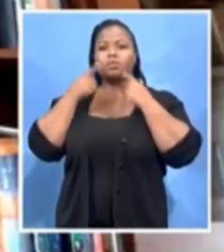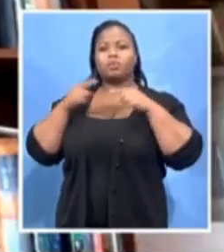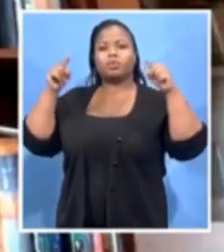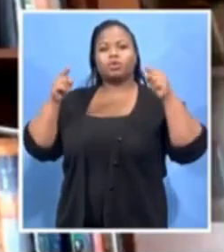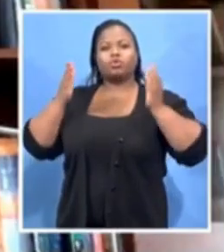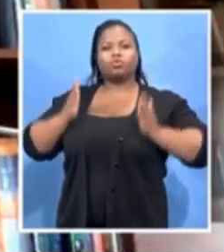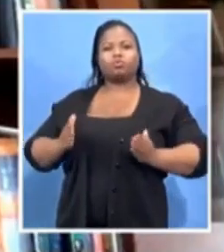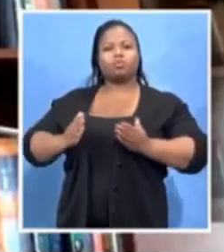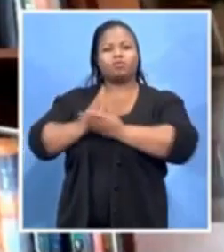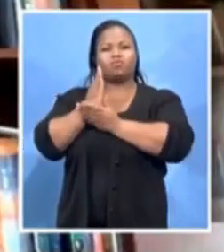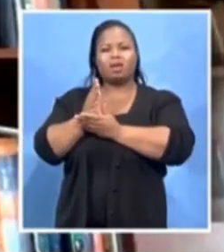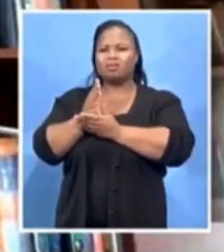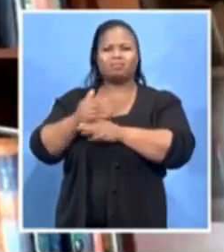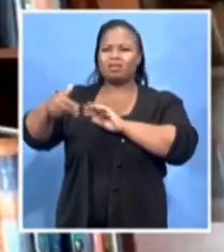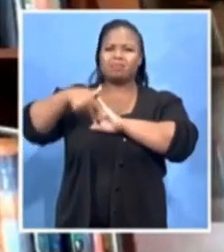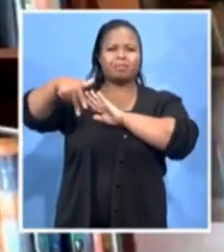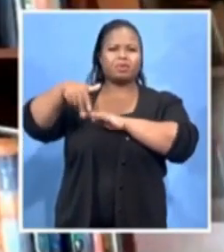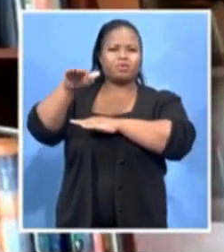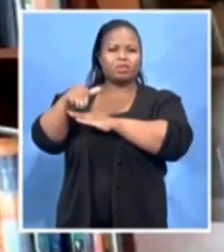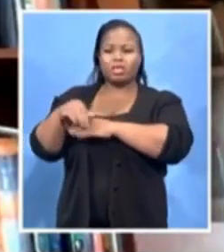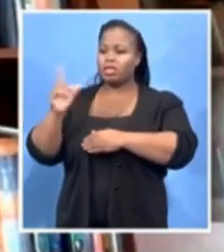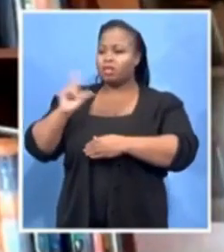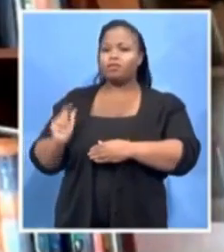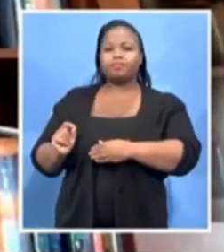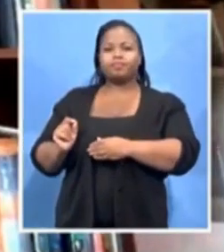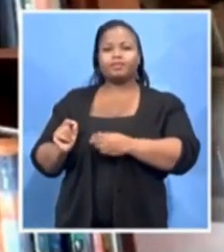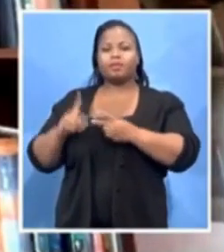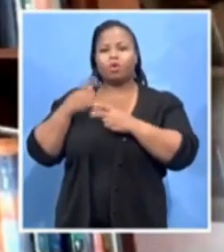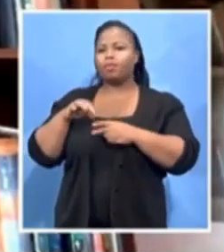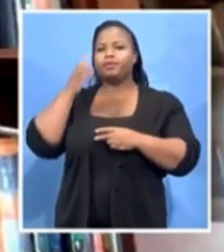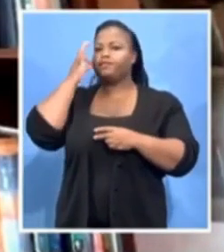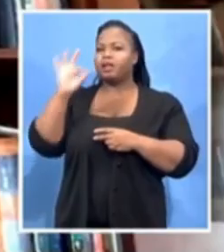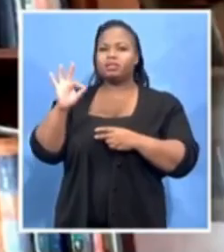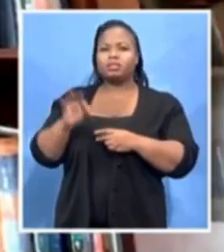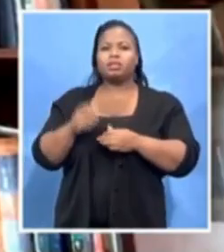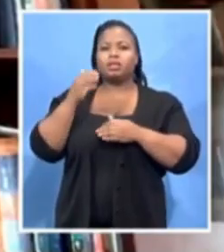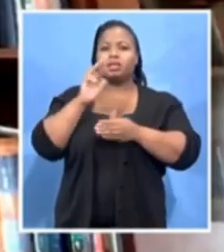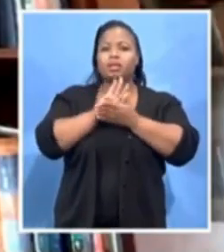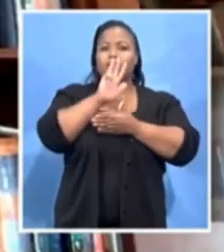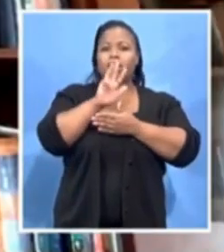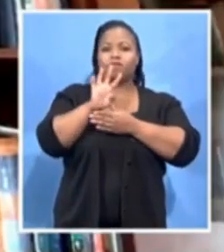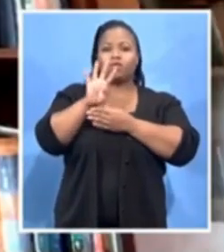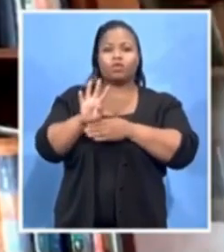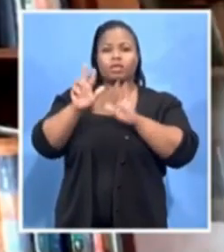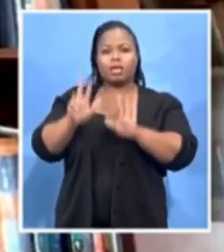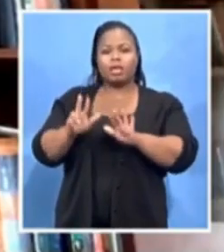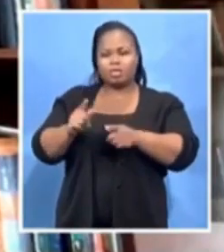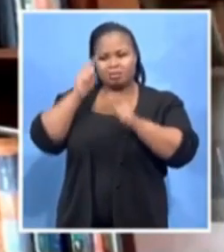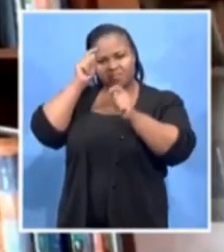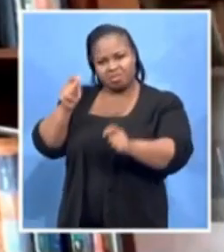Paris, France in 1948, had recognized that colonization was